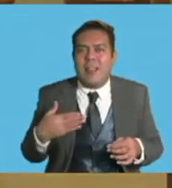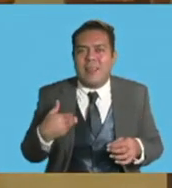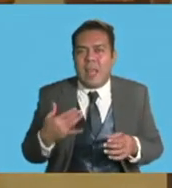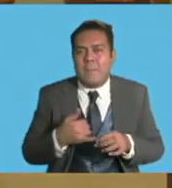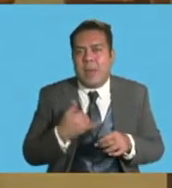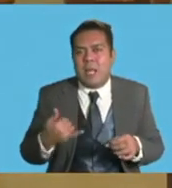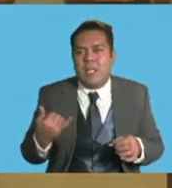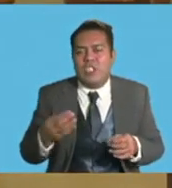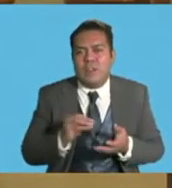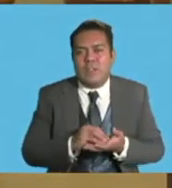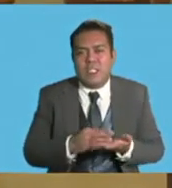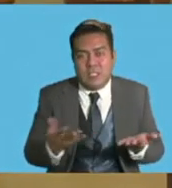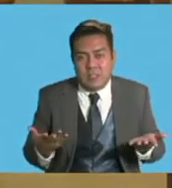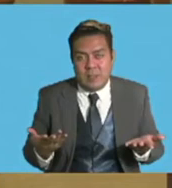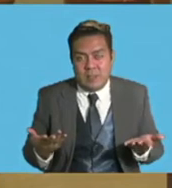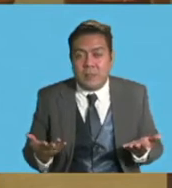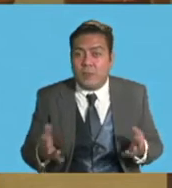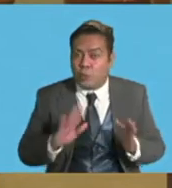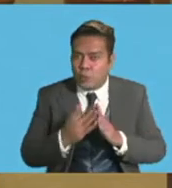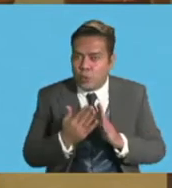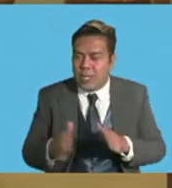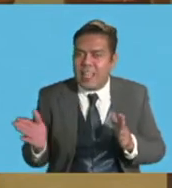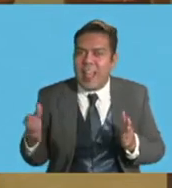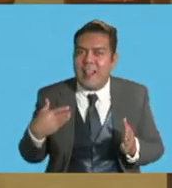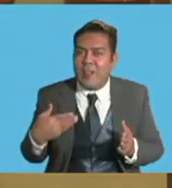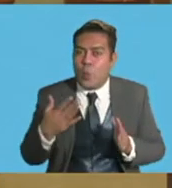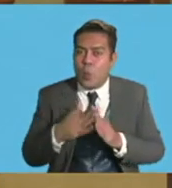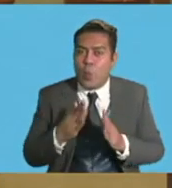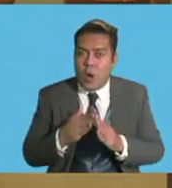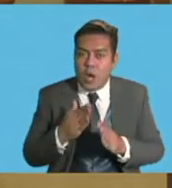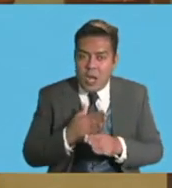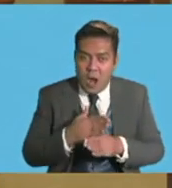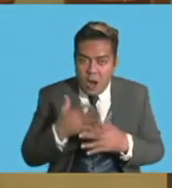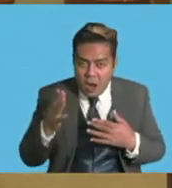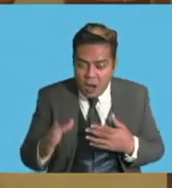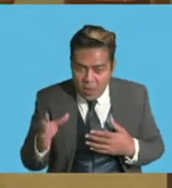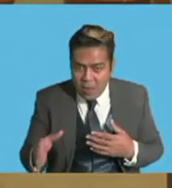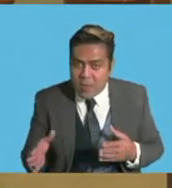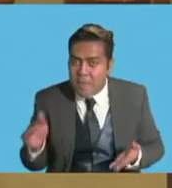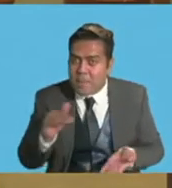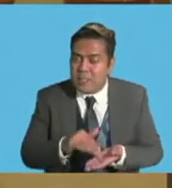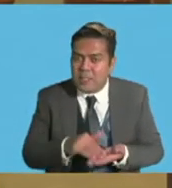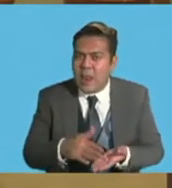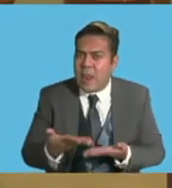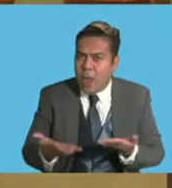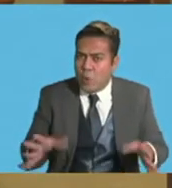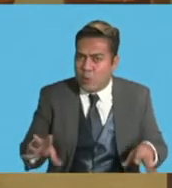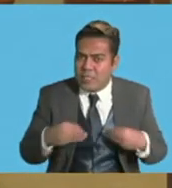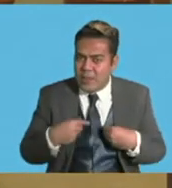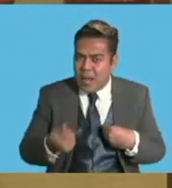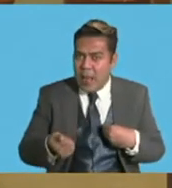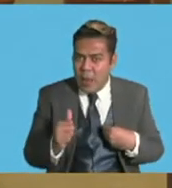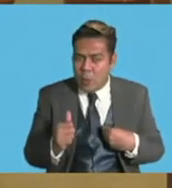Services. Community health workers currently based in villages and settlements are now receiving an